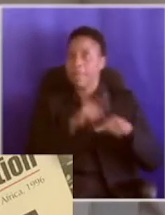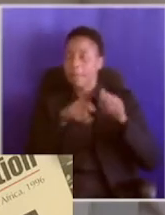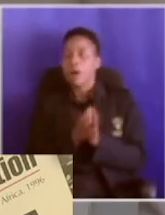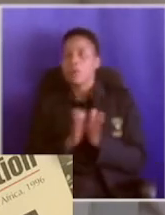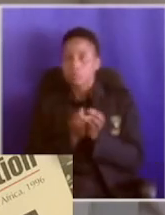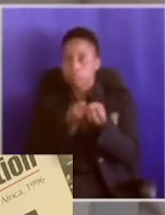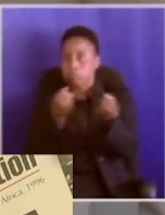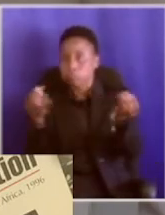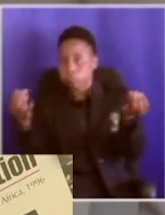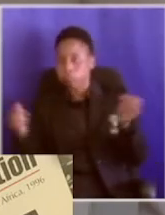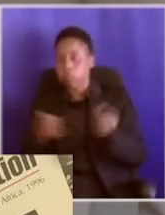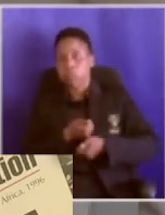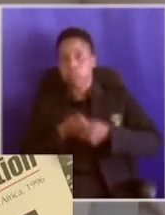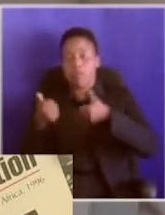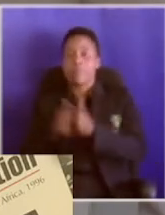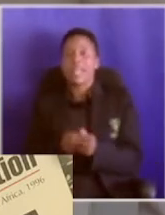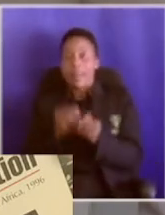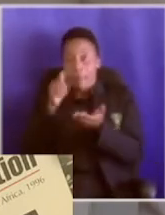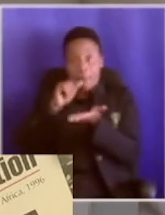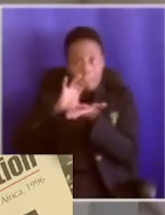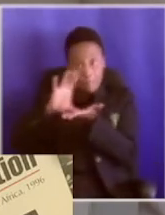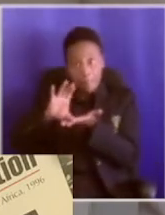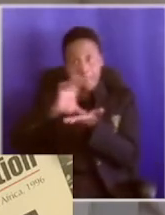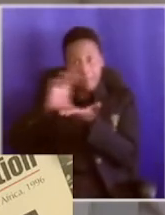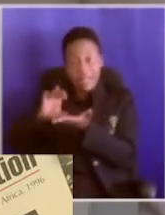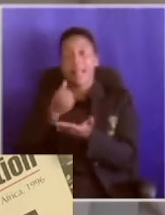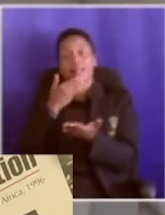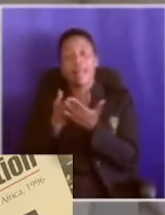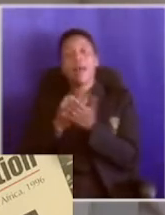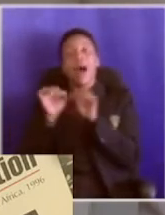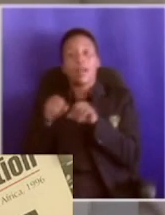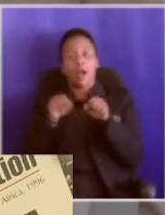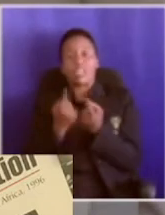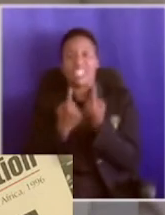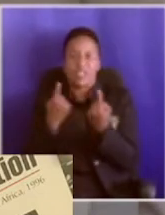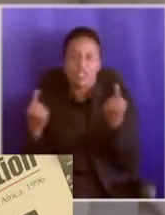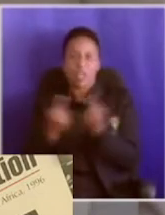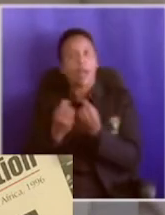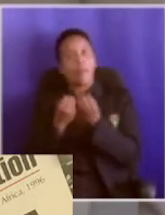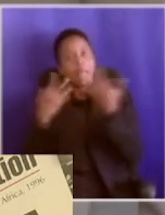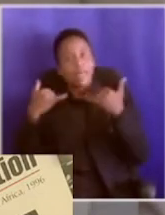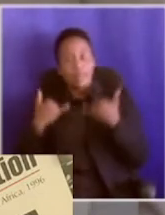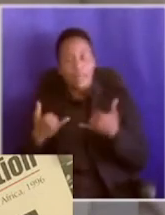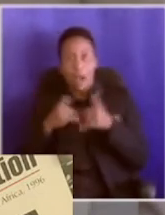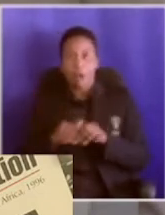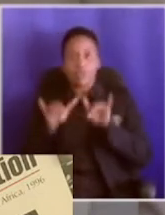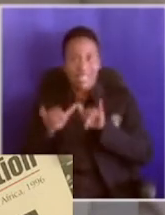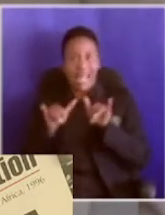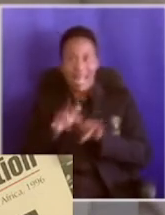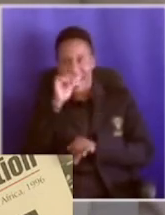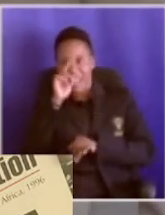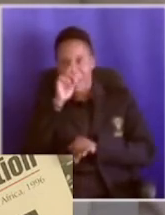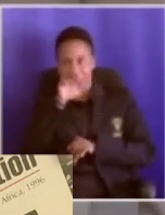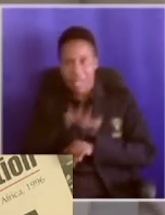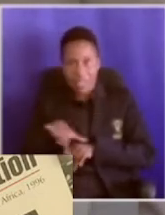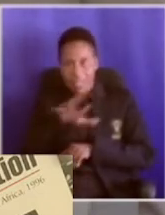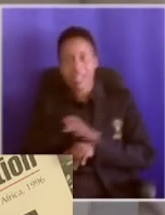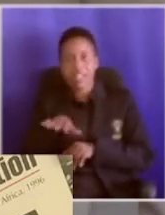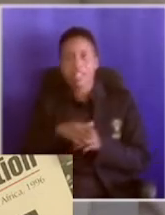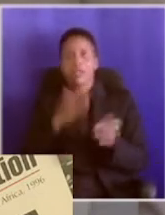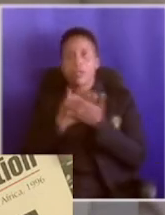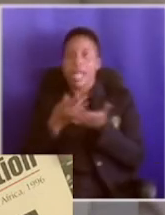redistribution. The cash claims enable individuals, many of whom currently reside in urban areas, to